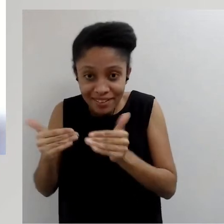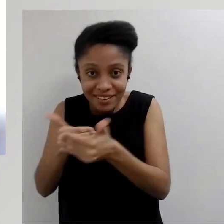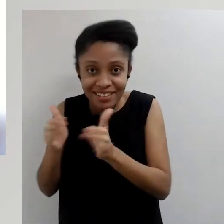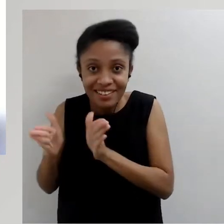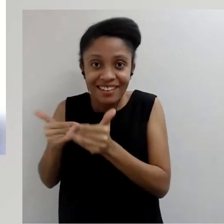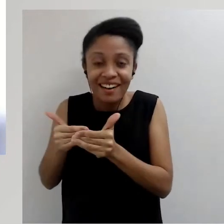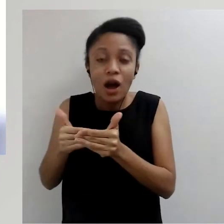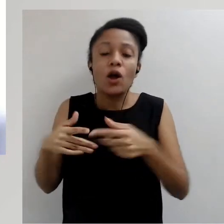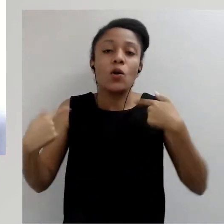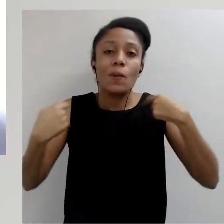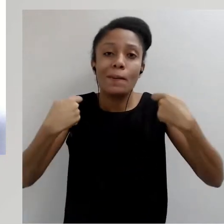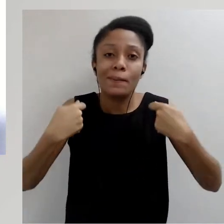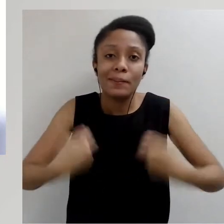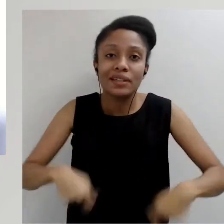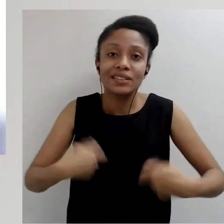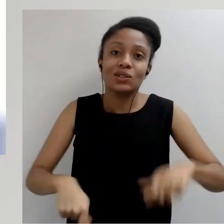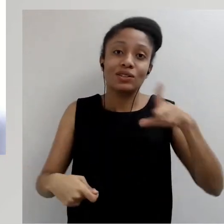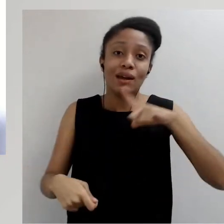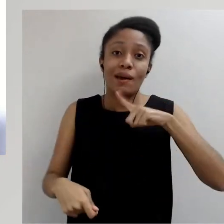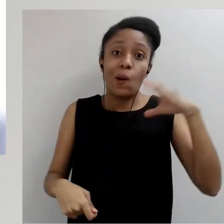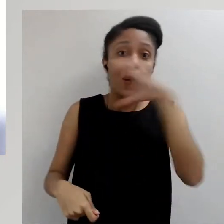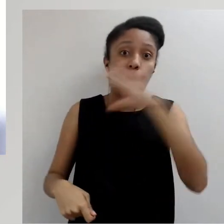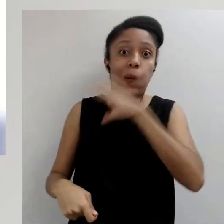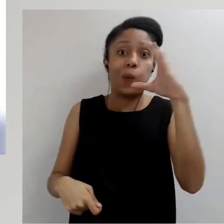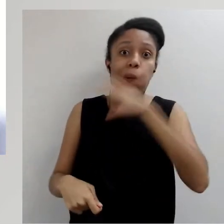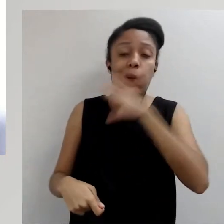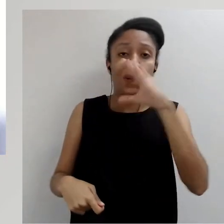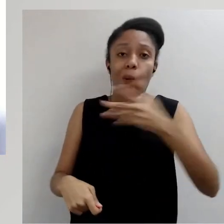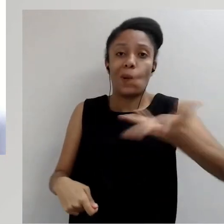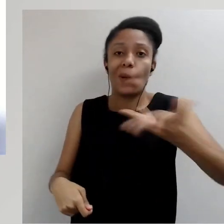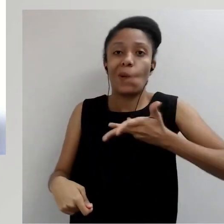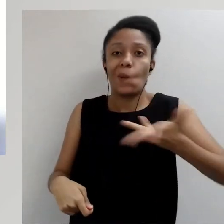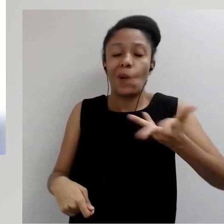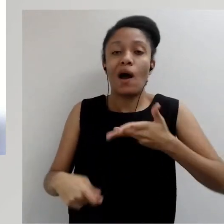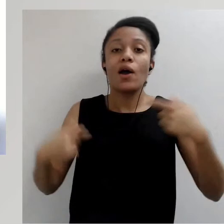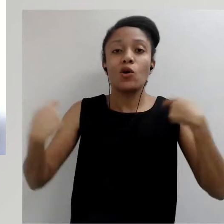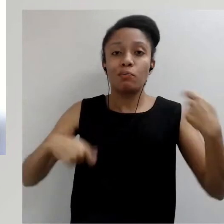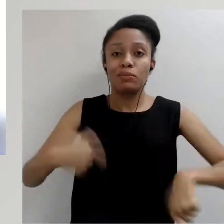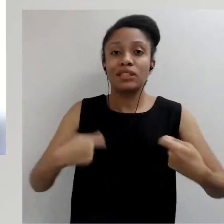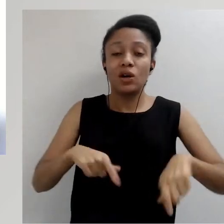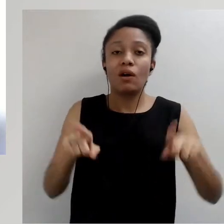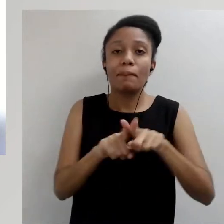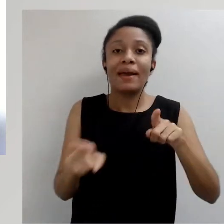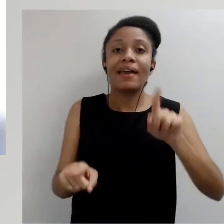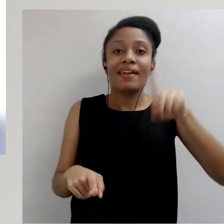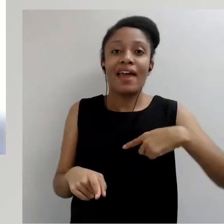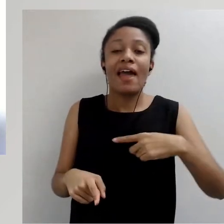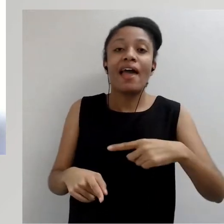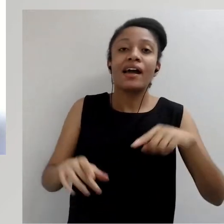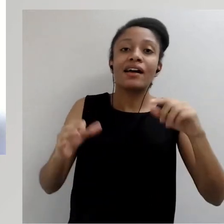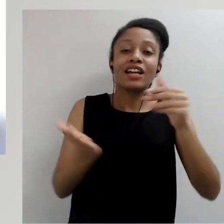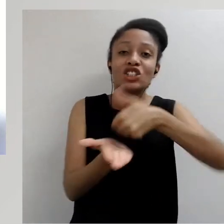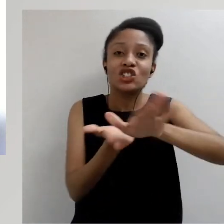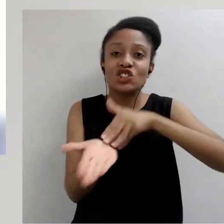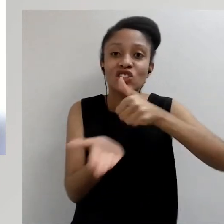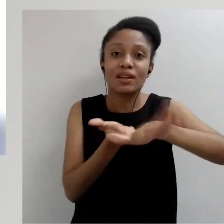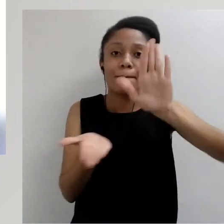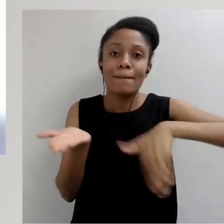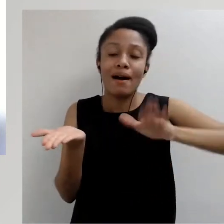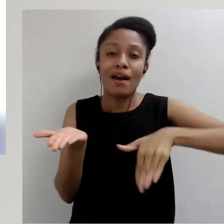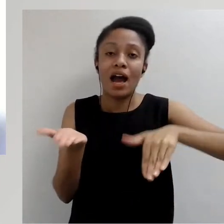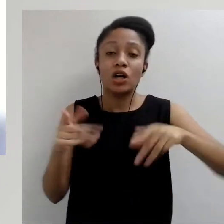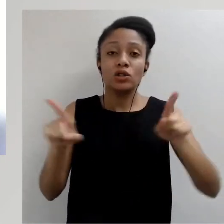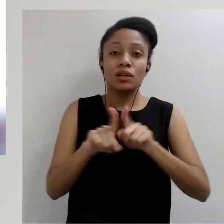350,000 pieces of papers, we need speed. We need a machine with a cheaper